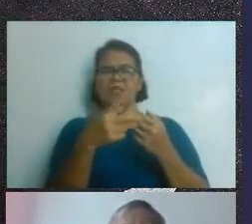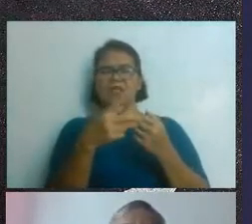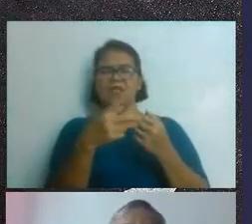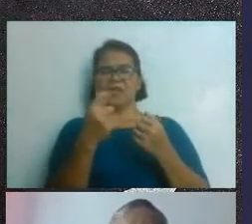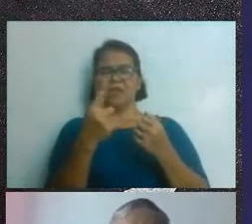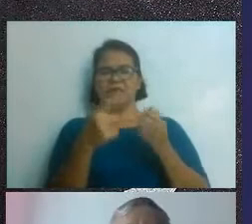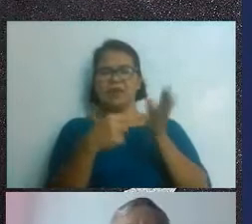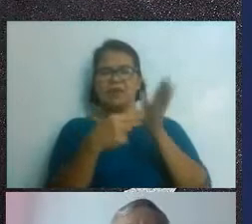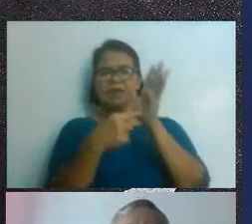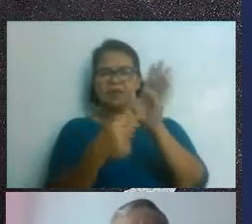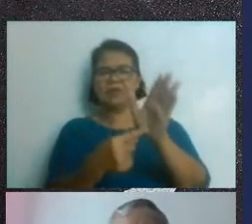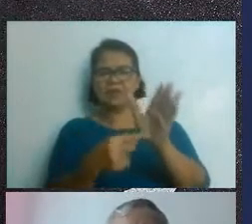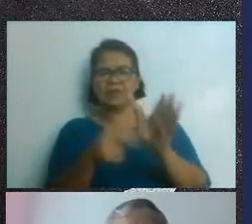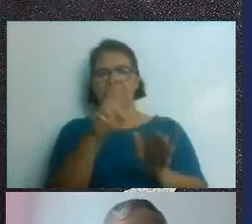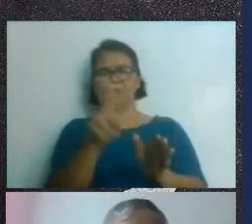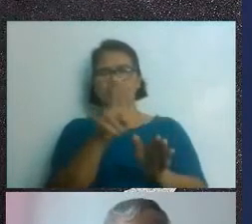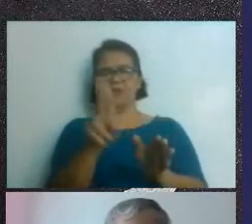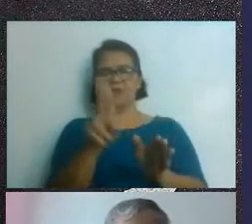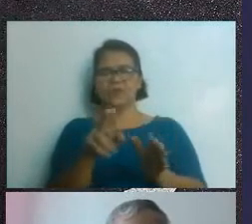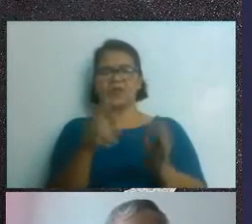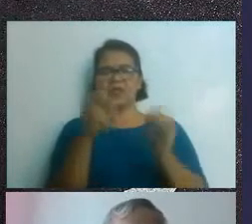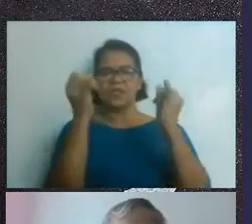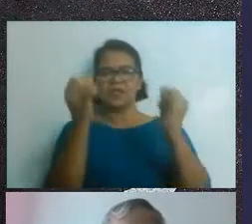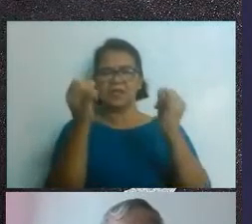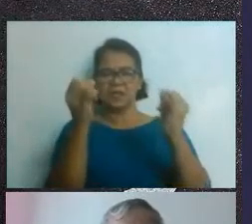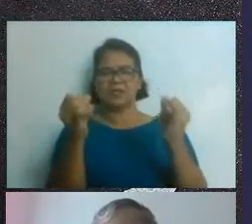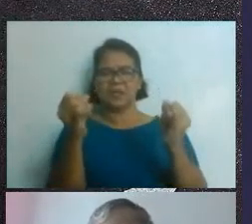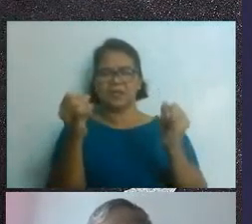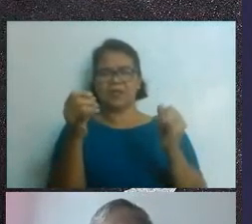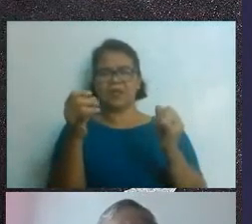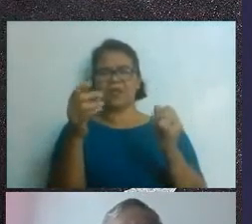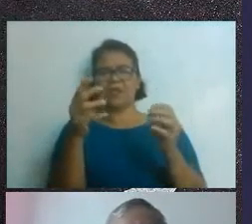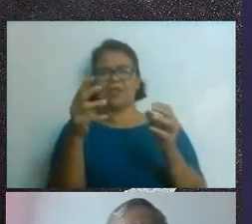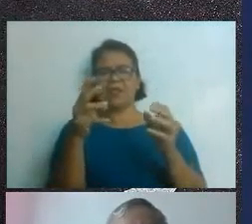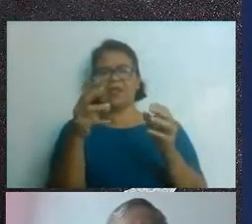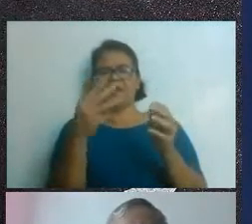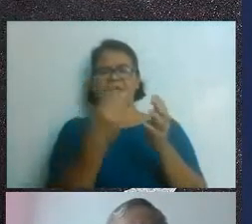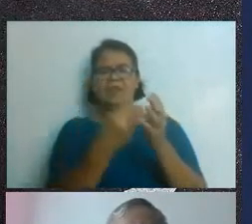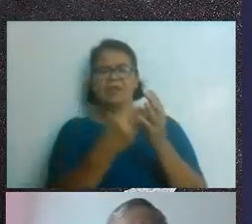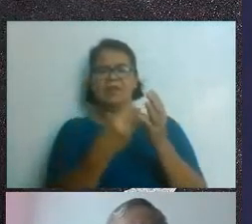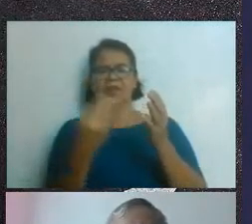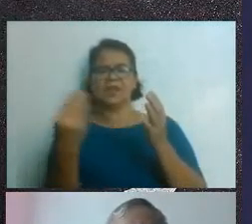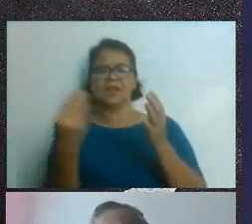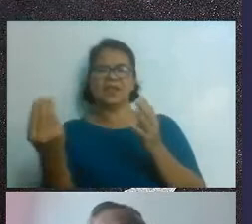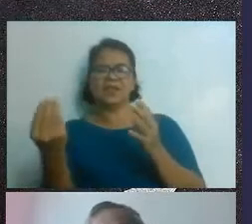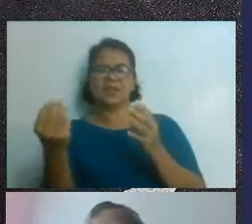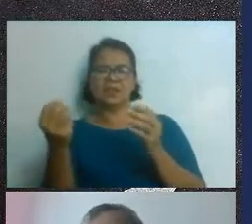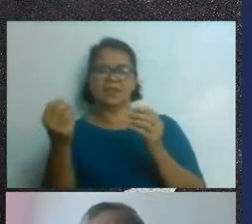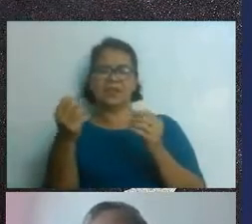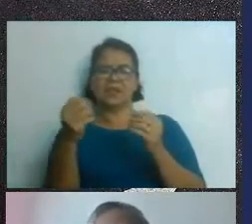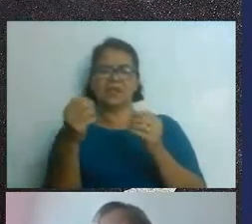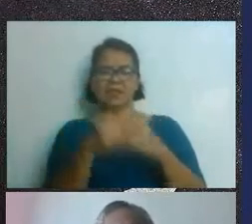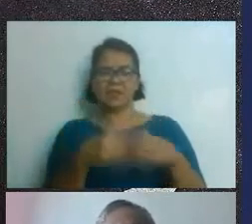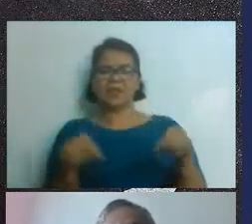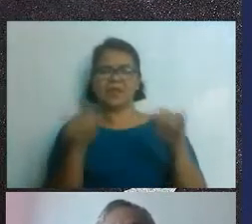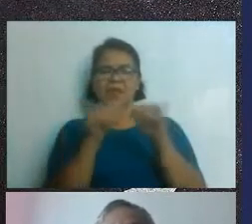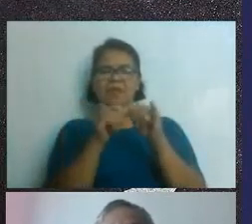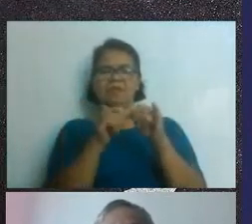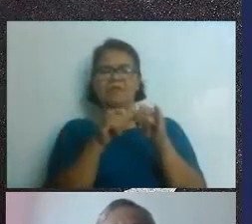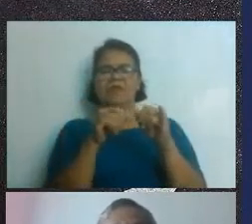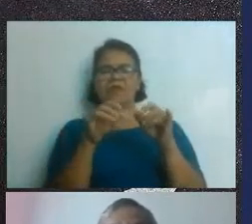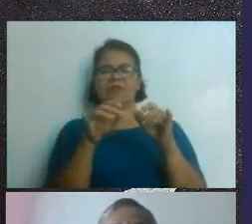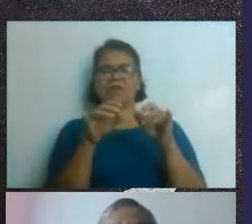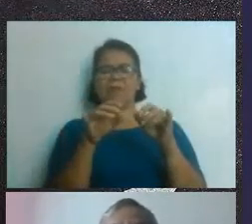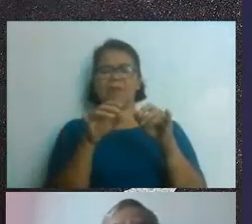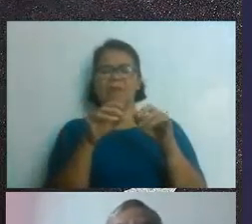used during this school year, especially for the distance learning mode na kasama yung